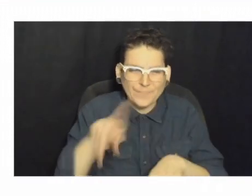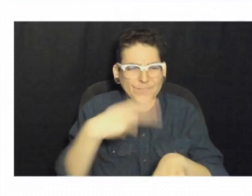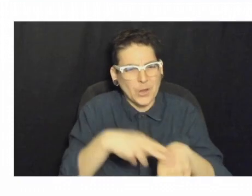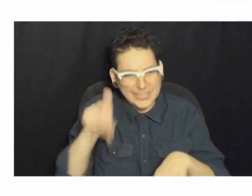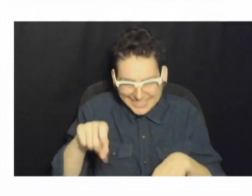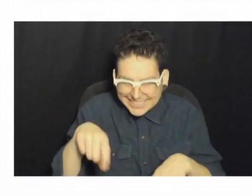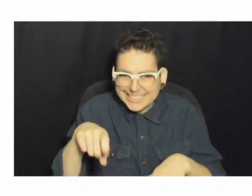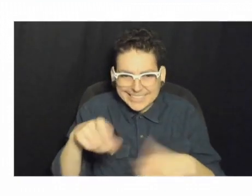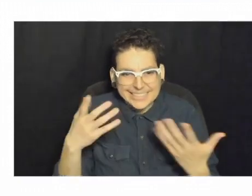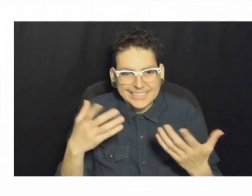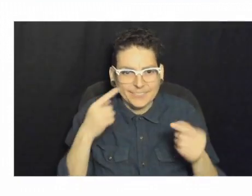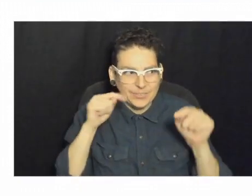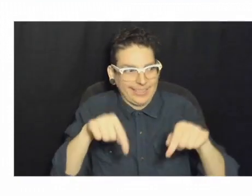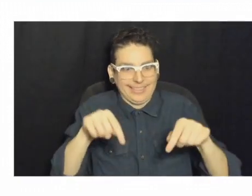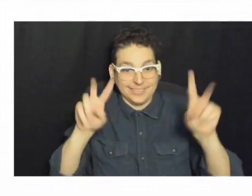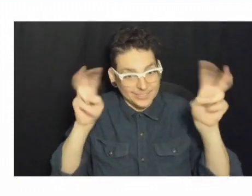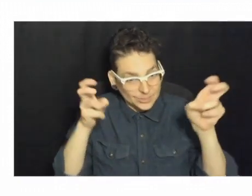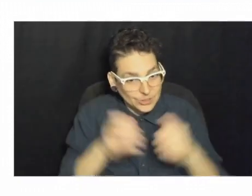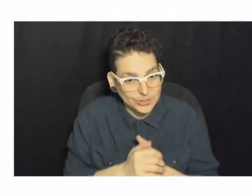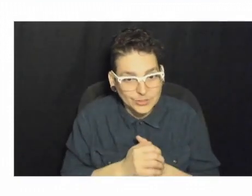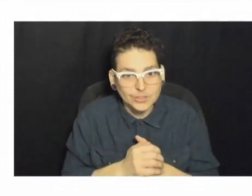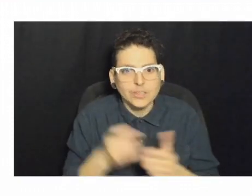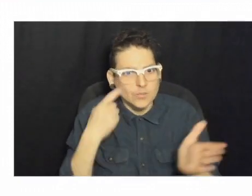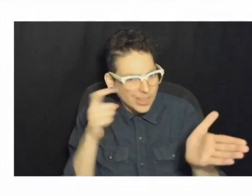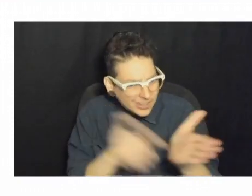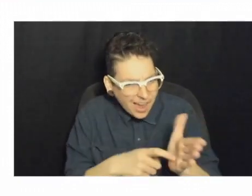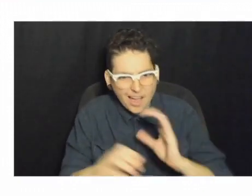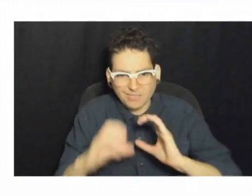Realizing that communications is more than press releases and